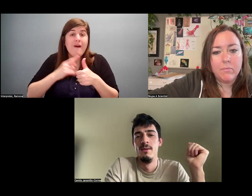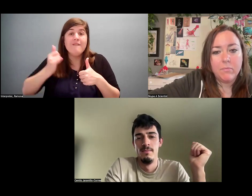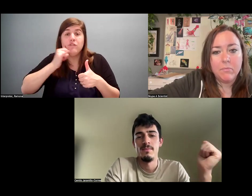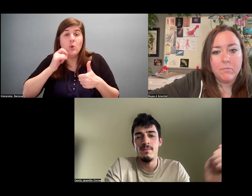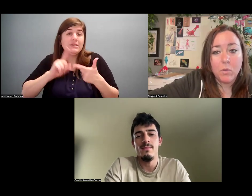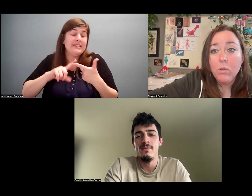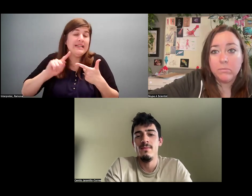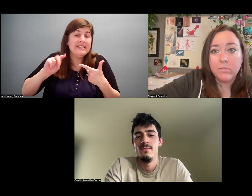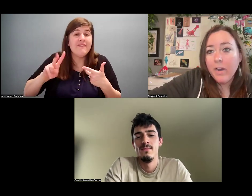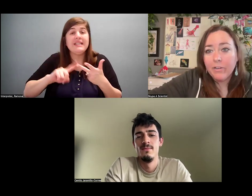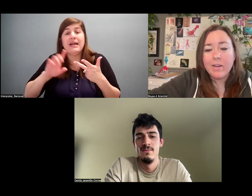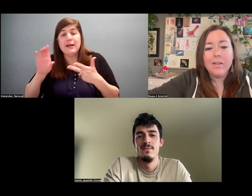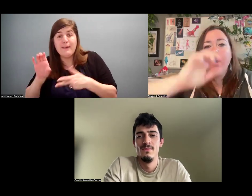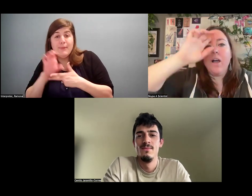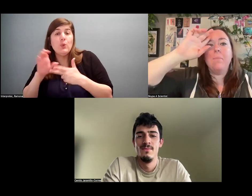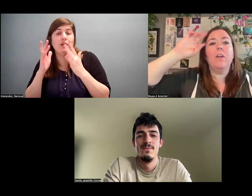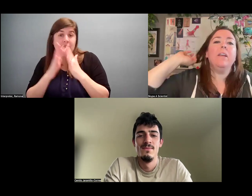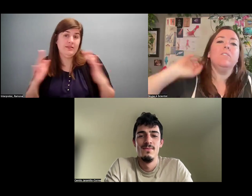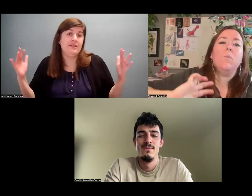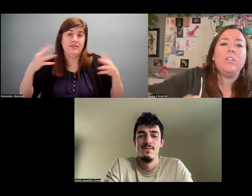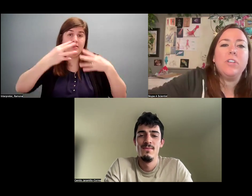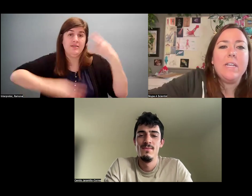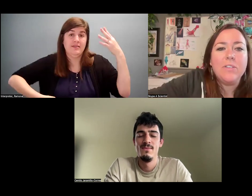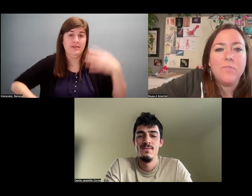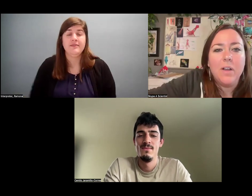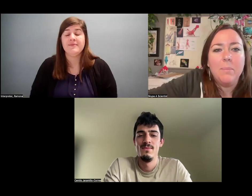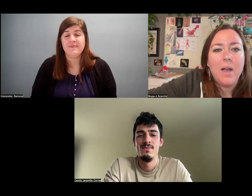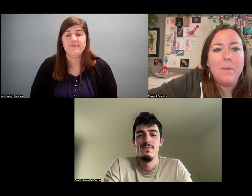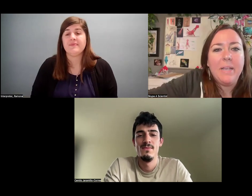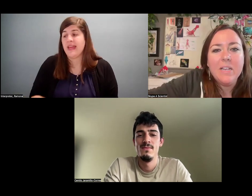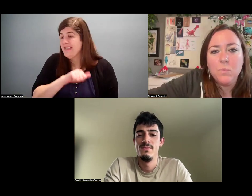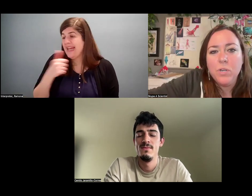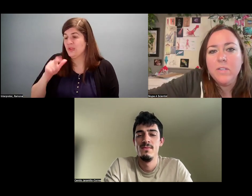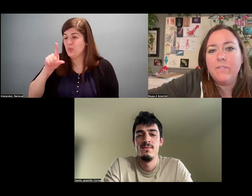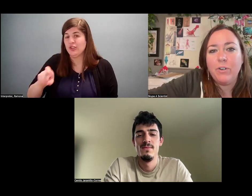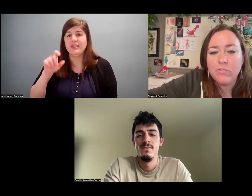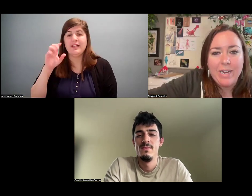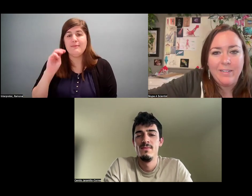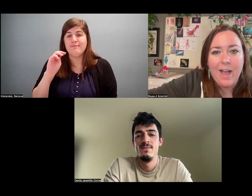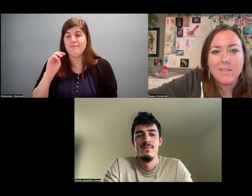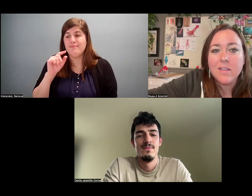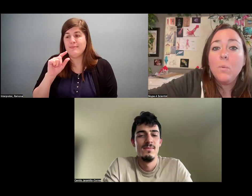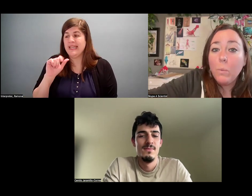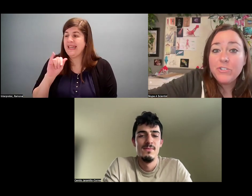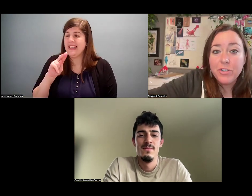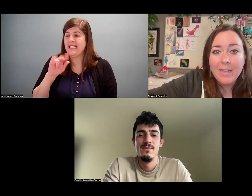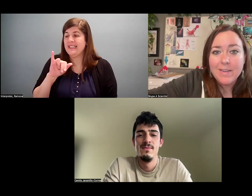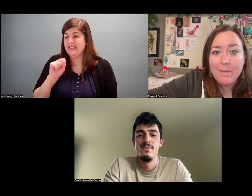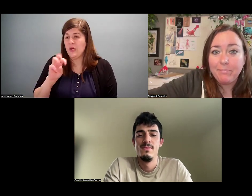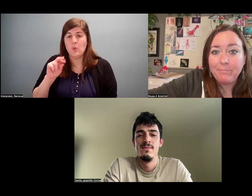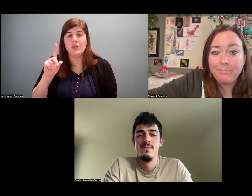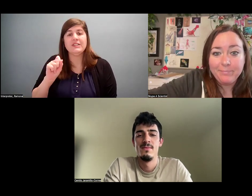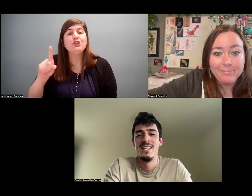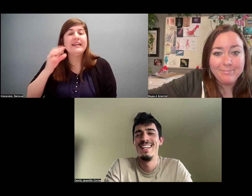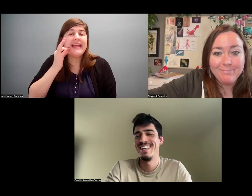everything. Cool. All right, great. Our next question is from McGinnis Woods first grade class. What is your cat's